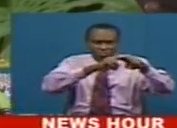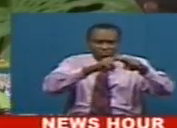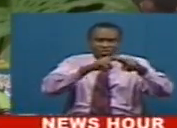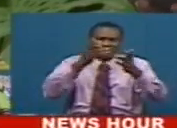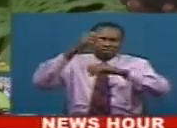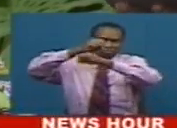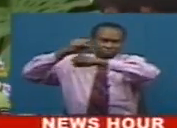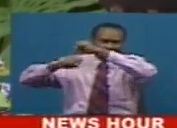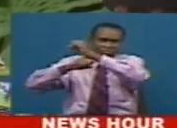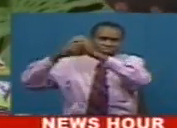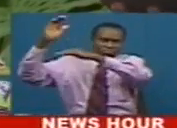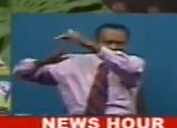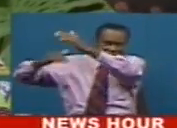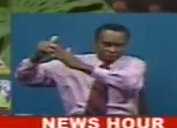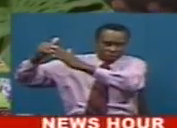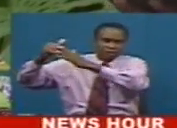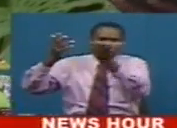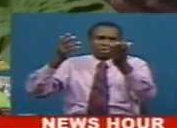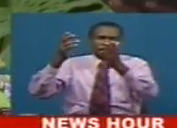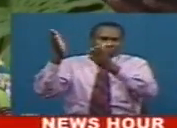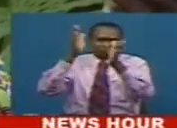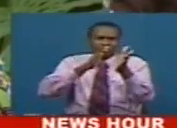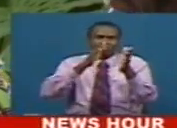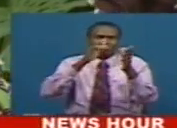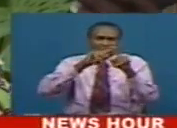well, and particularly mentions energy. You know that recently ExxonMobil